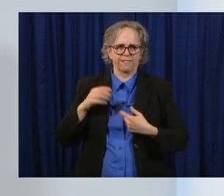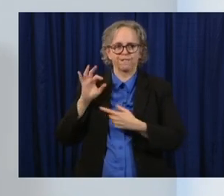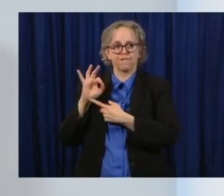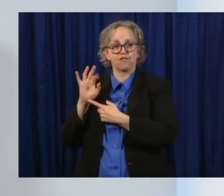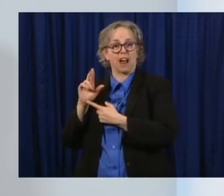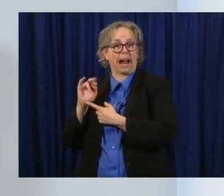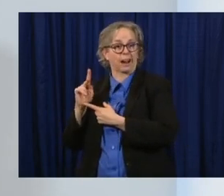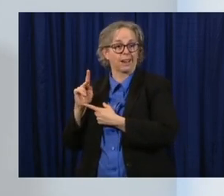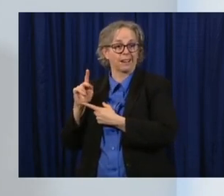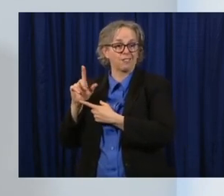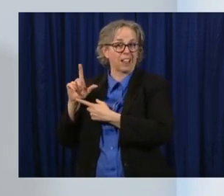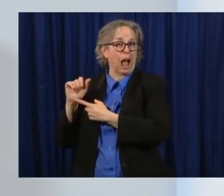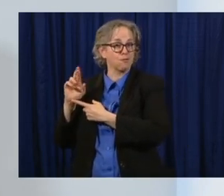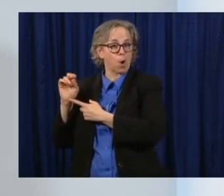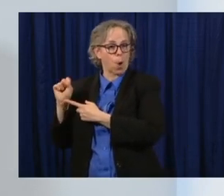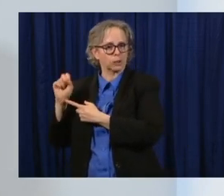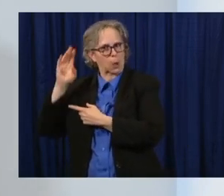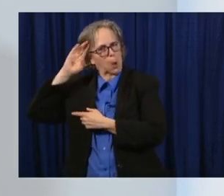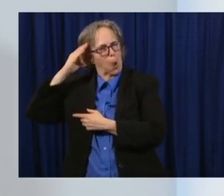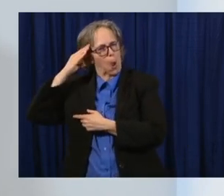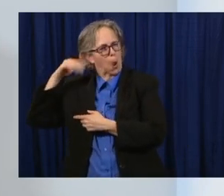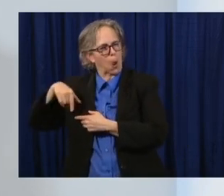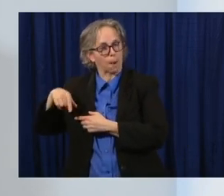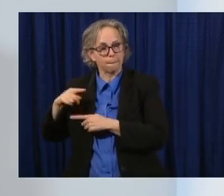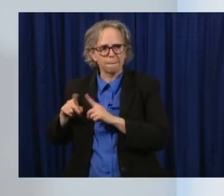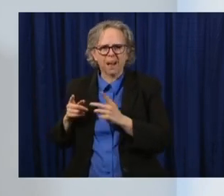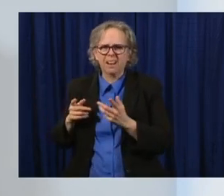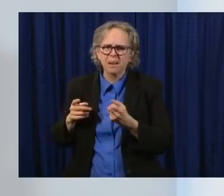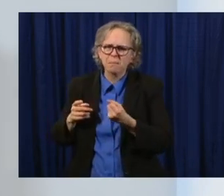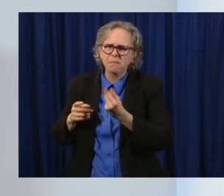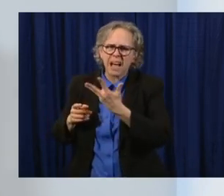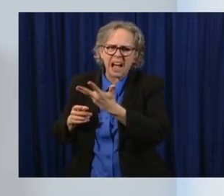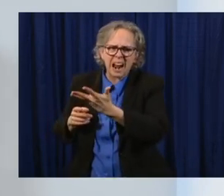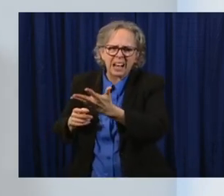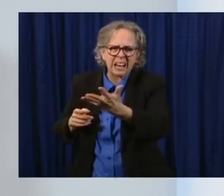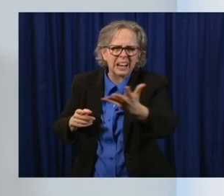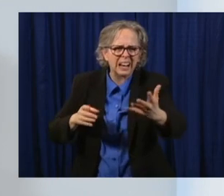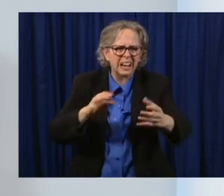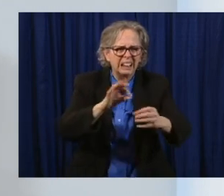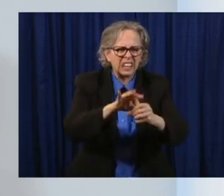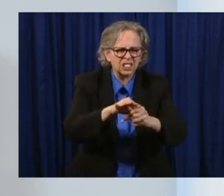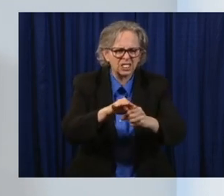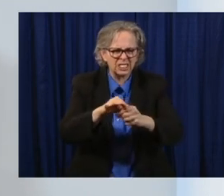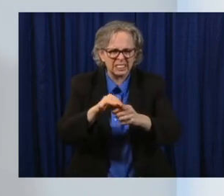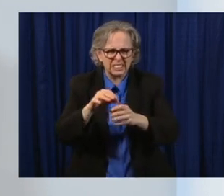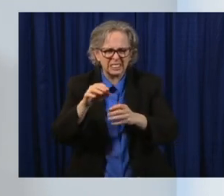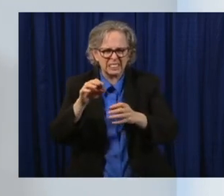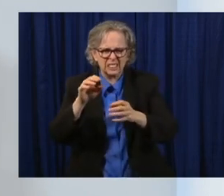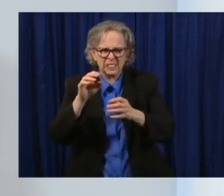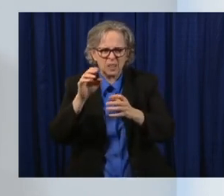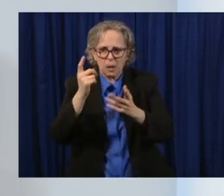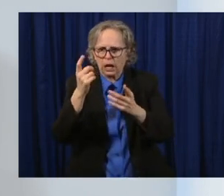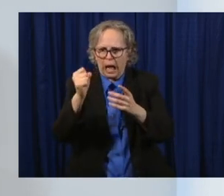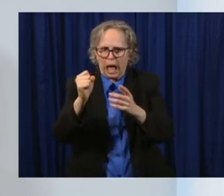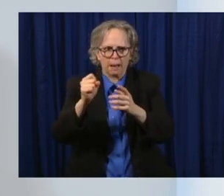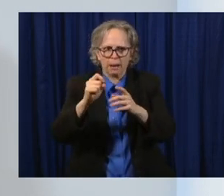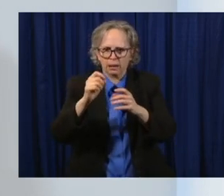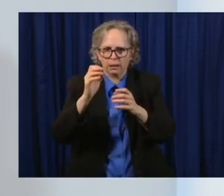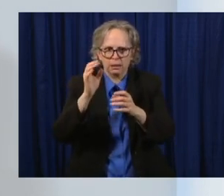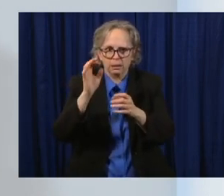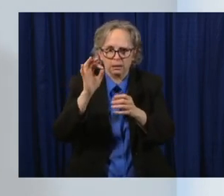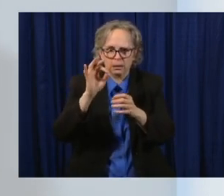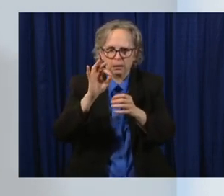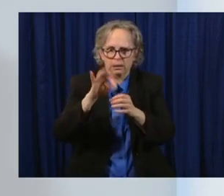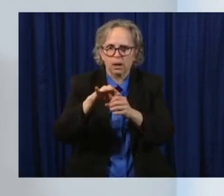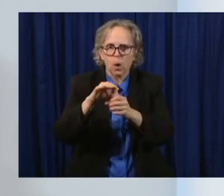many elections every year that are literally decided by one vote. There are hundreds of elections that I know of over the course of time that I was Secretary of State, and